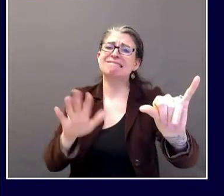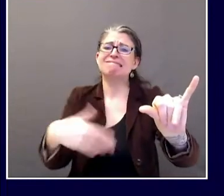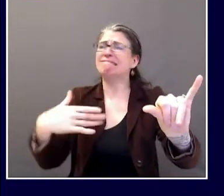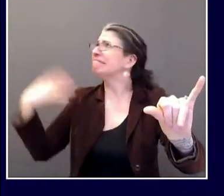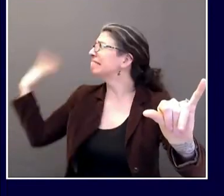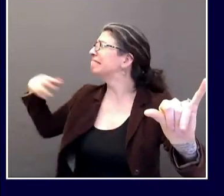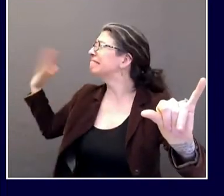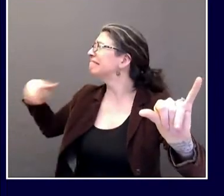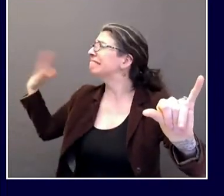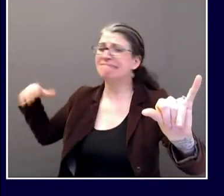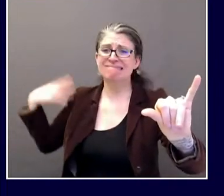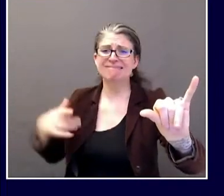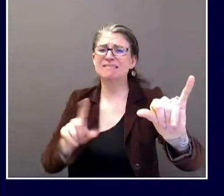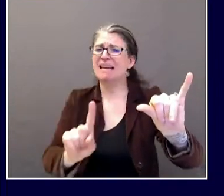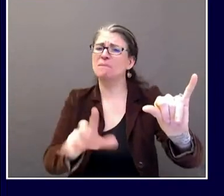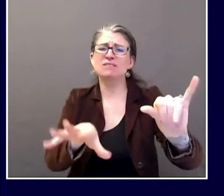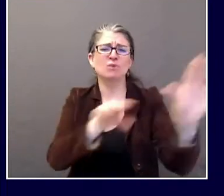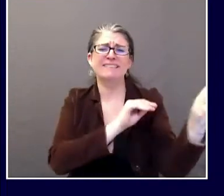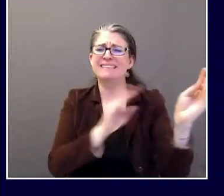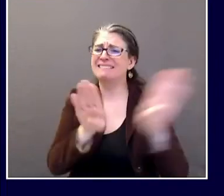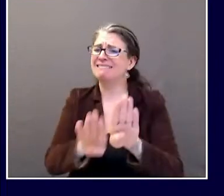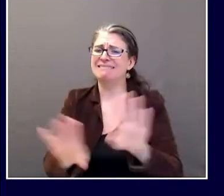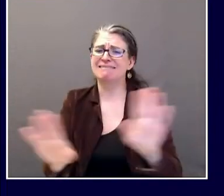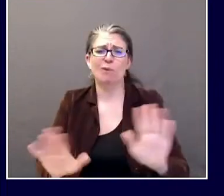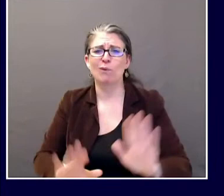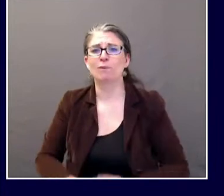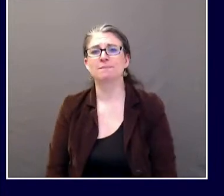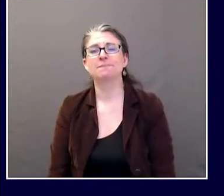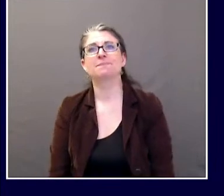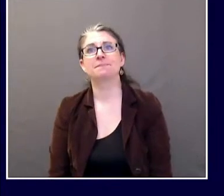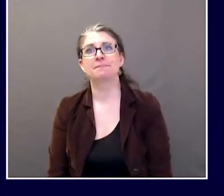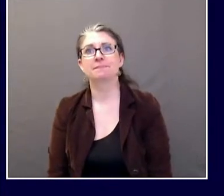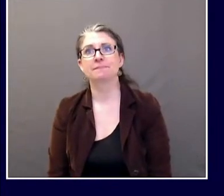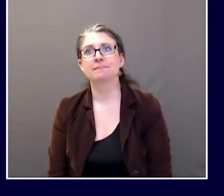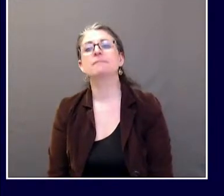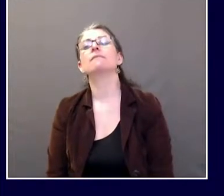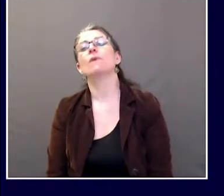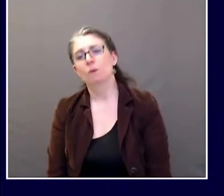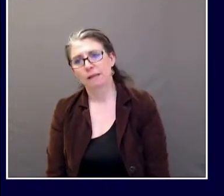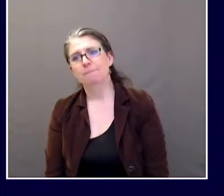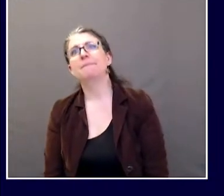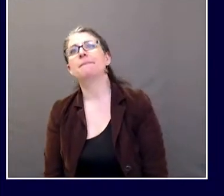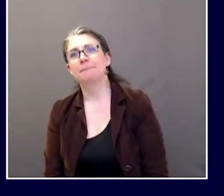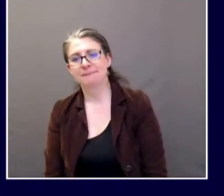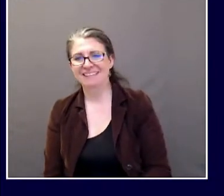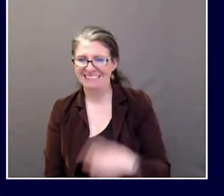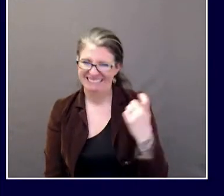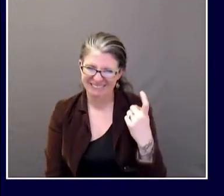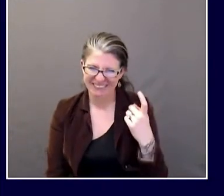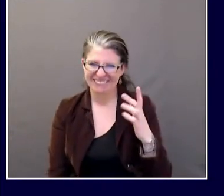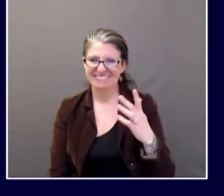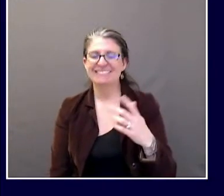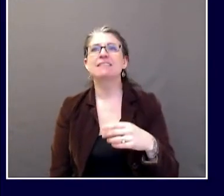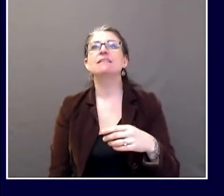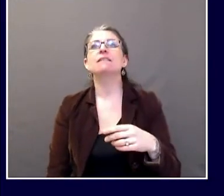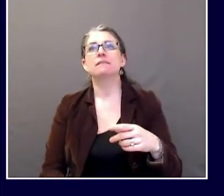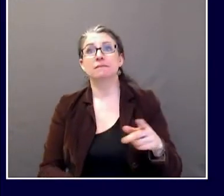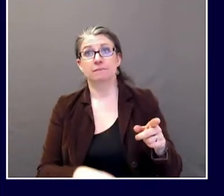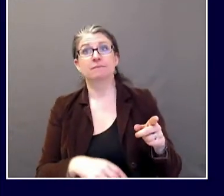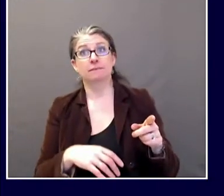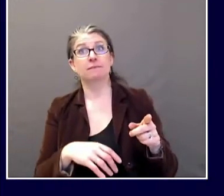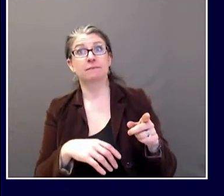see. One final thing regarding, you mentioned the phone scams earlier in